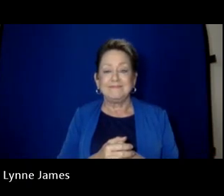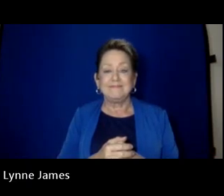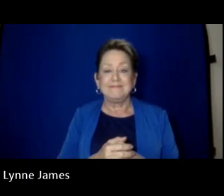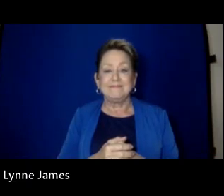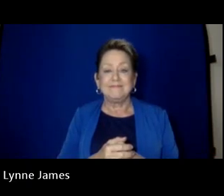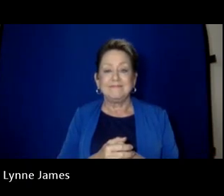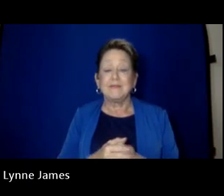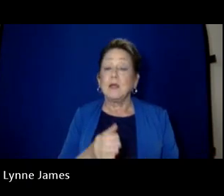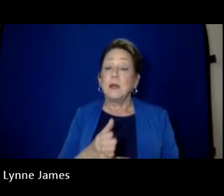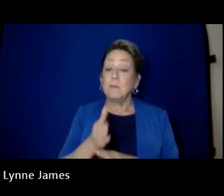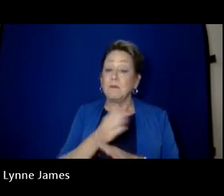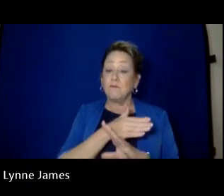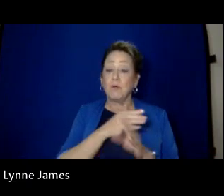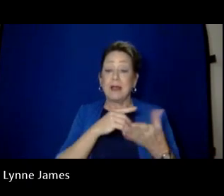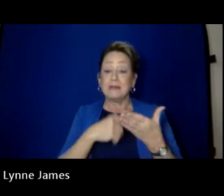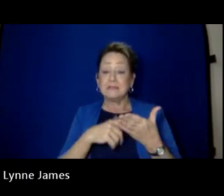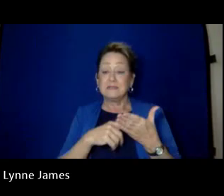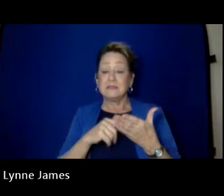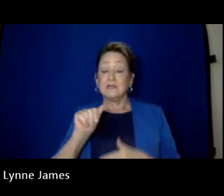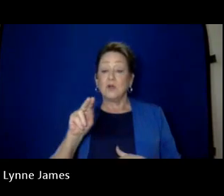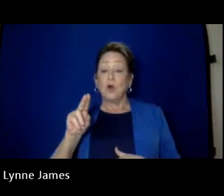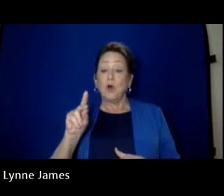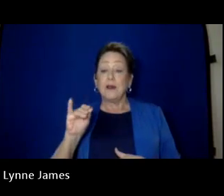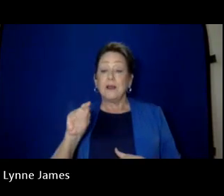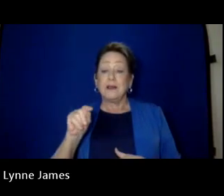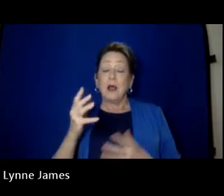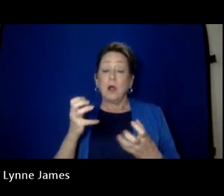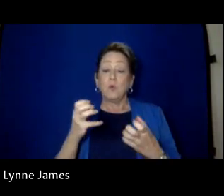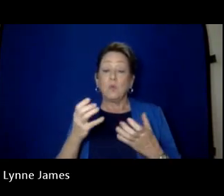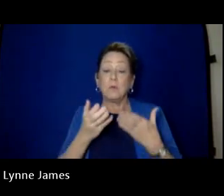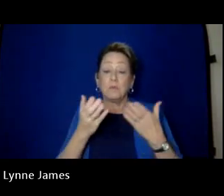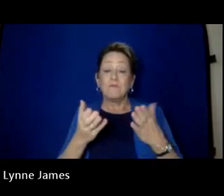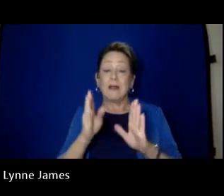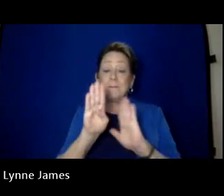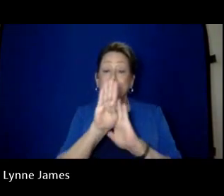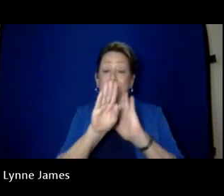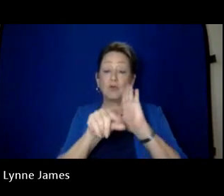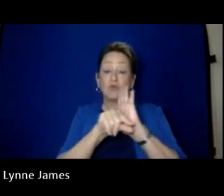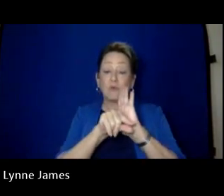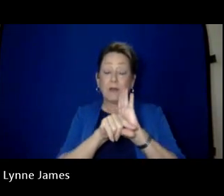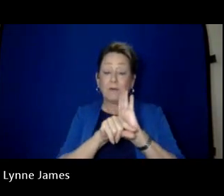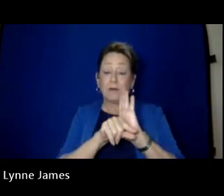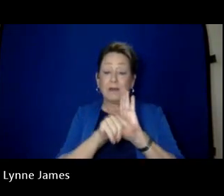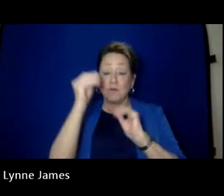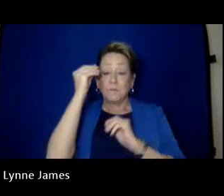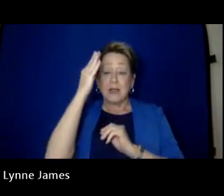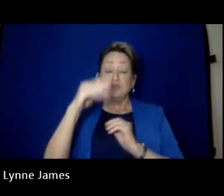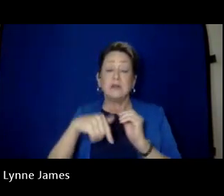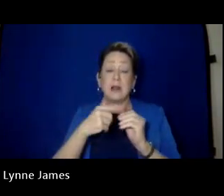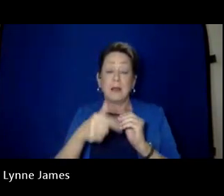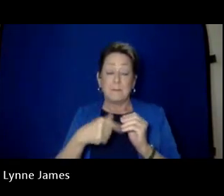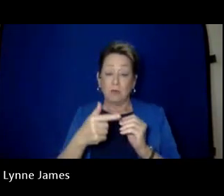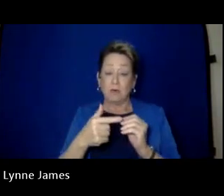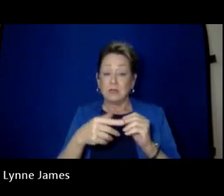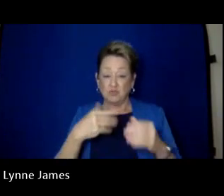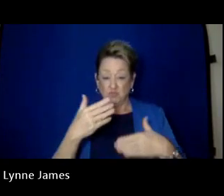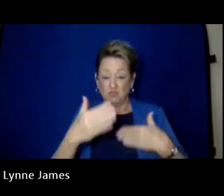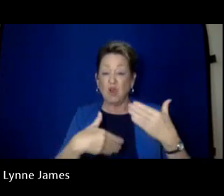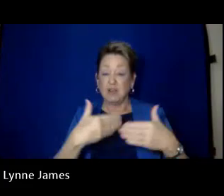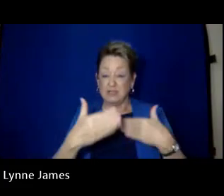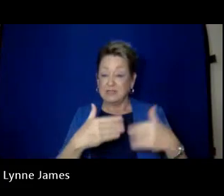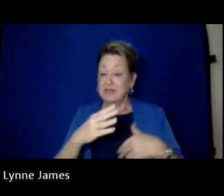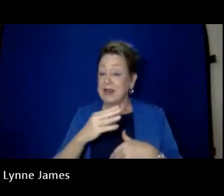Before I discuss the audit, I wanted to provide some background information about the annual physical inventory process and the department